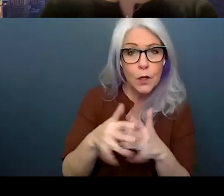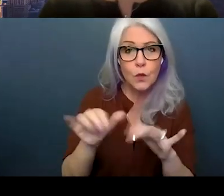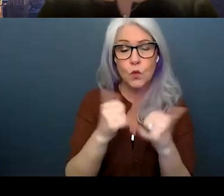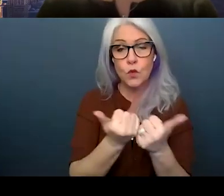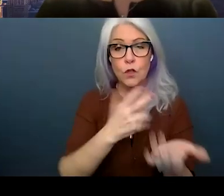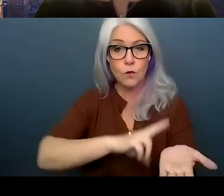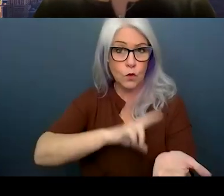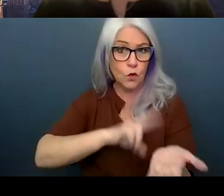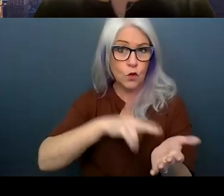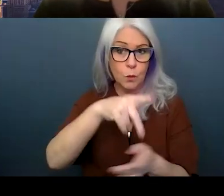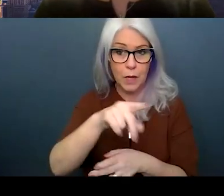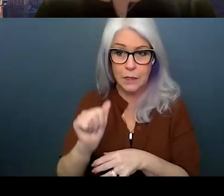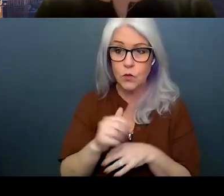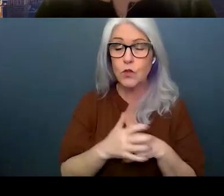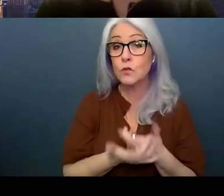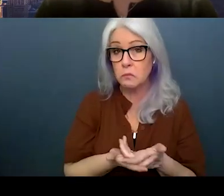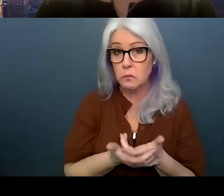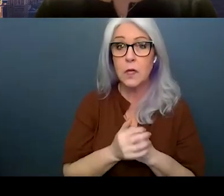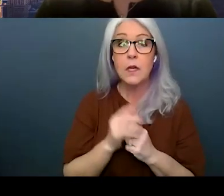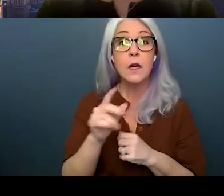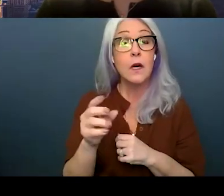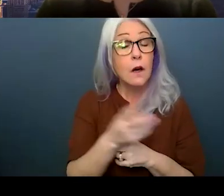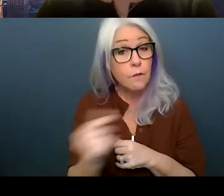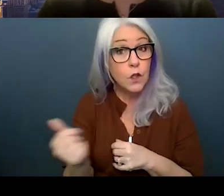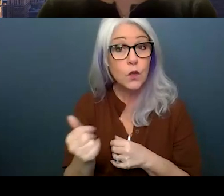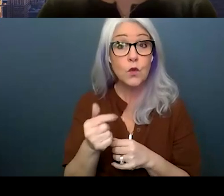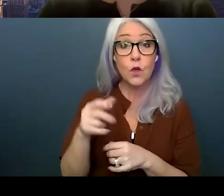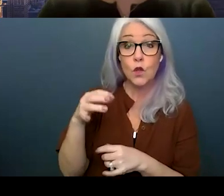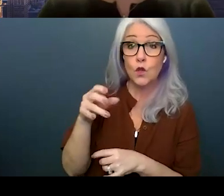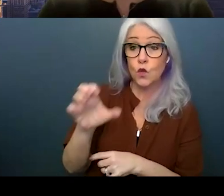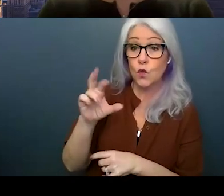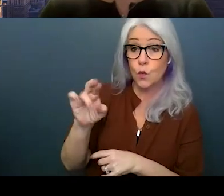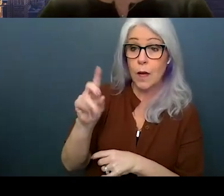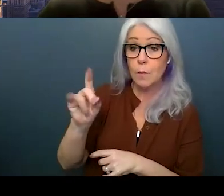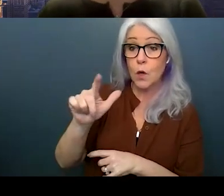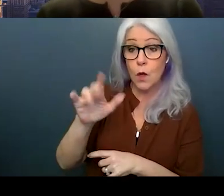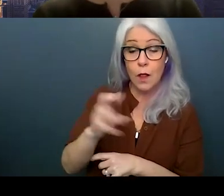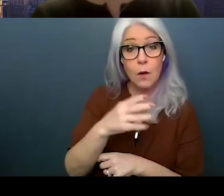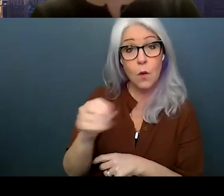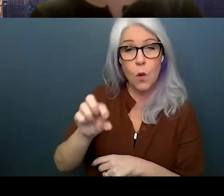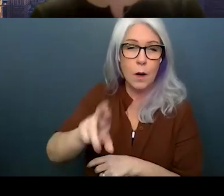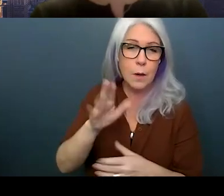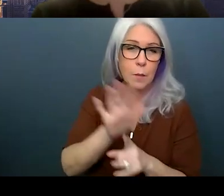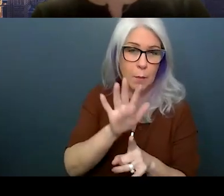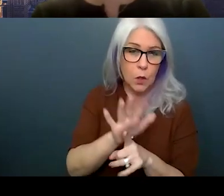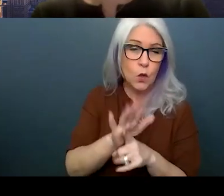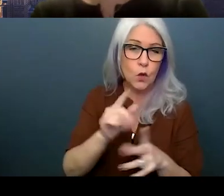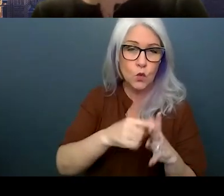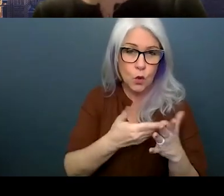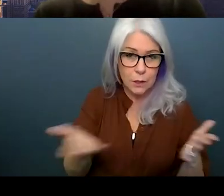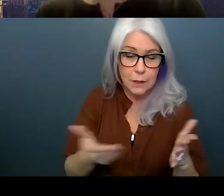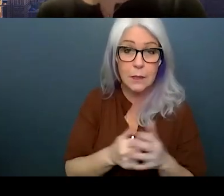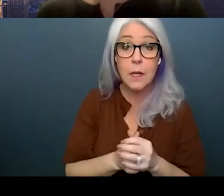Practitioners. There are just a few examples of credible or popular sources, but often